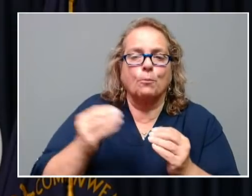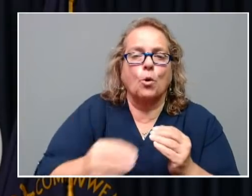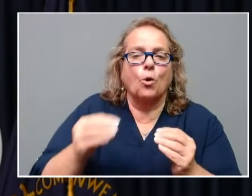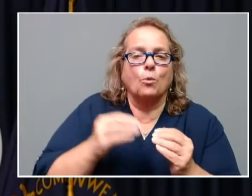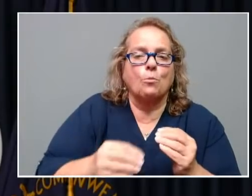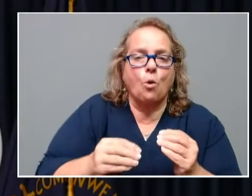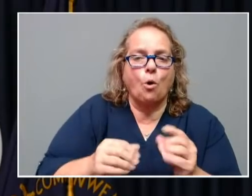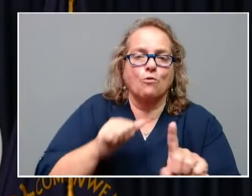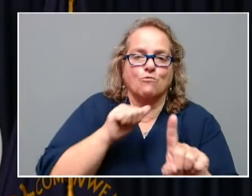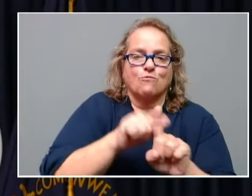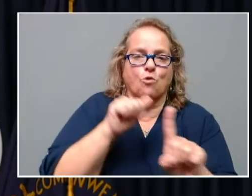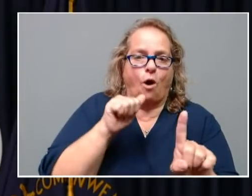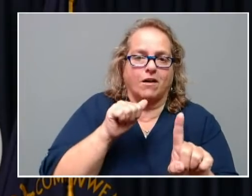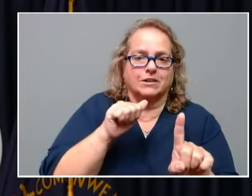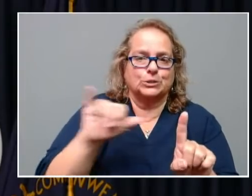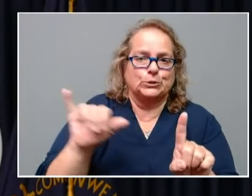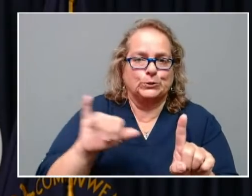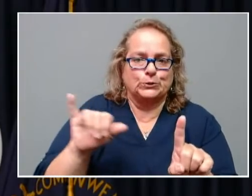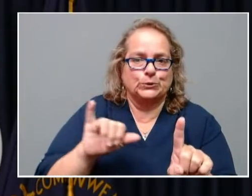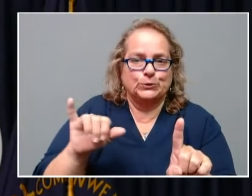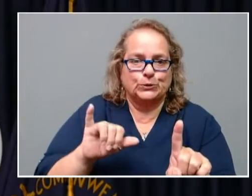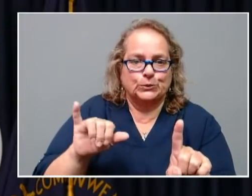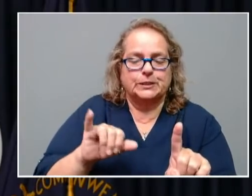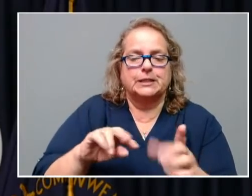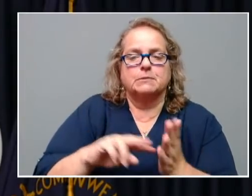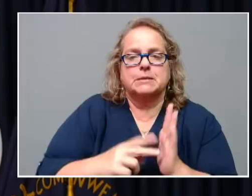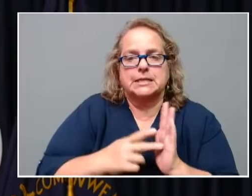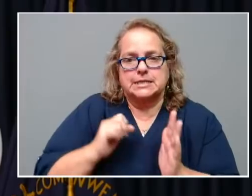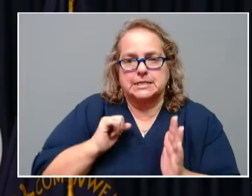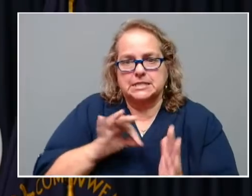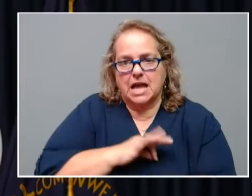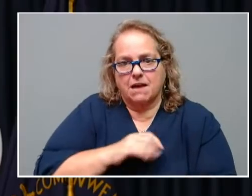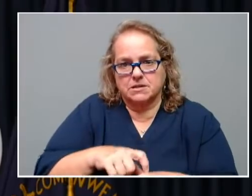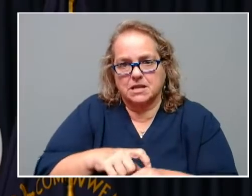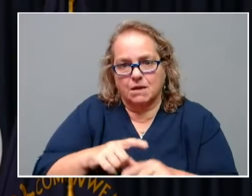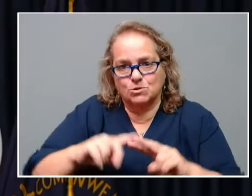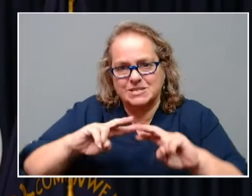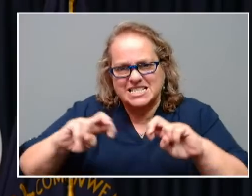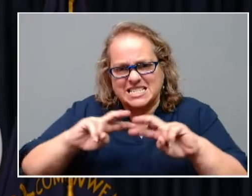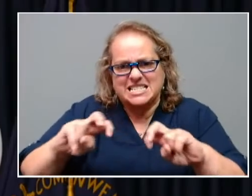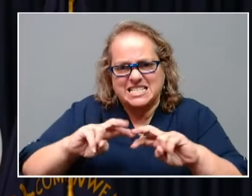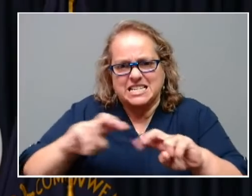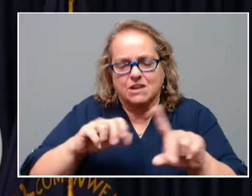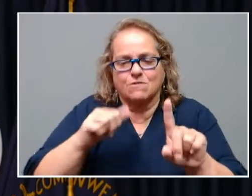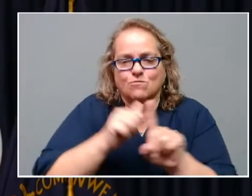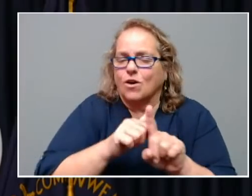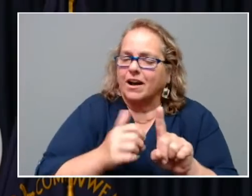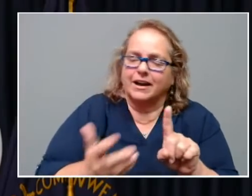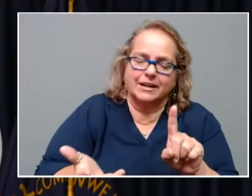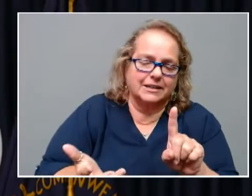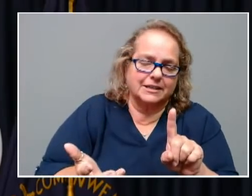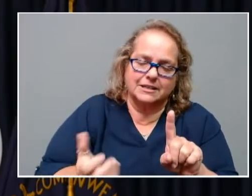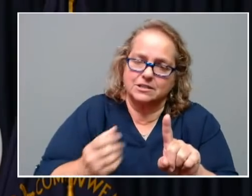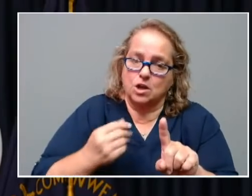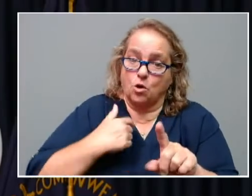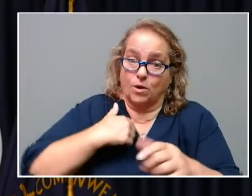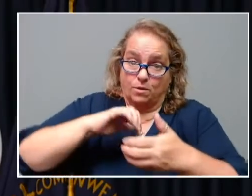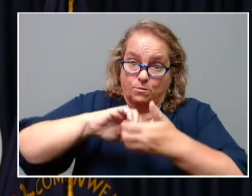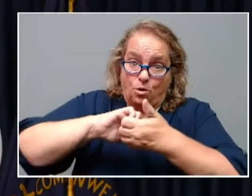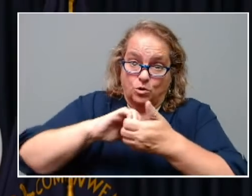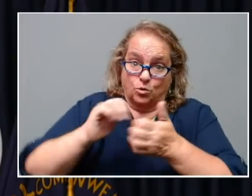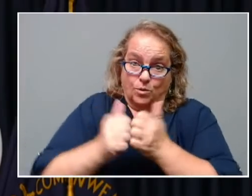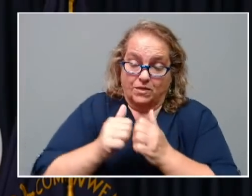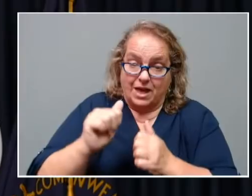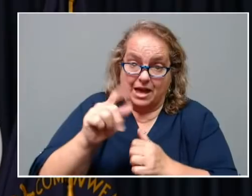late, which is taking staff time that would be used to helping Kentuckians who could use the assistance. So we're partnering with the Administrative Office of the Courts